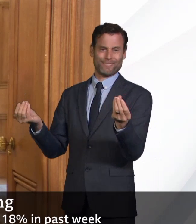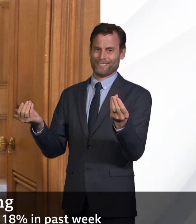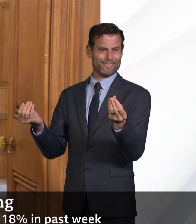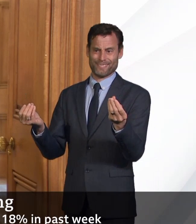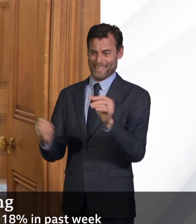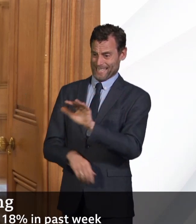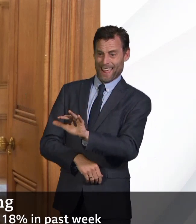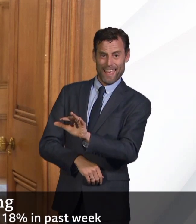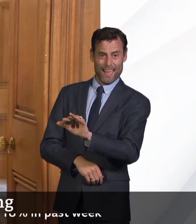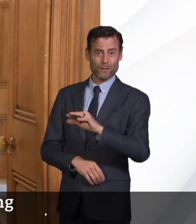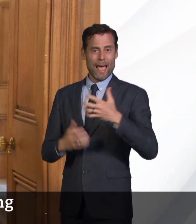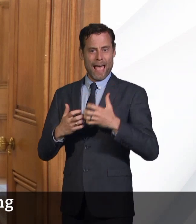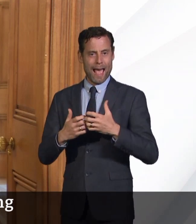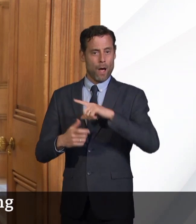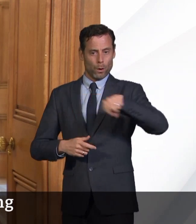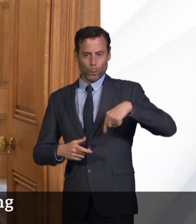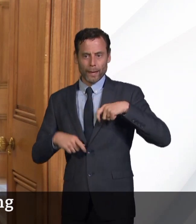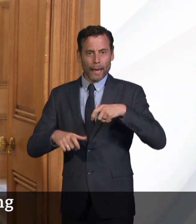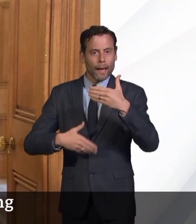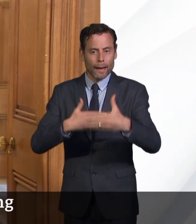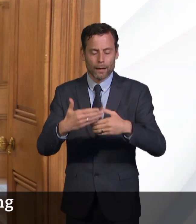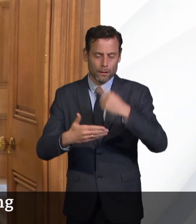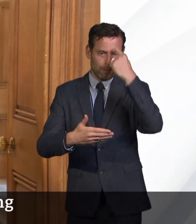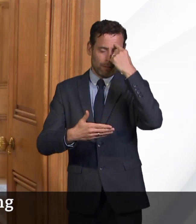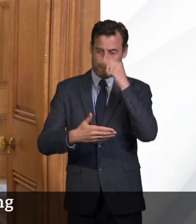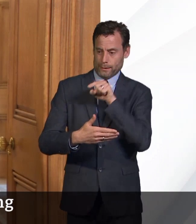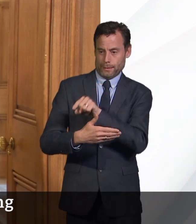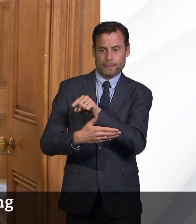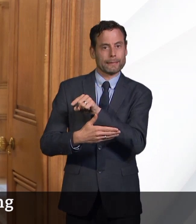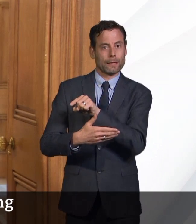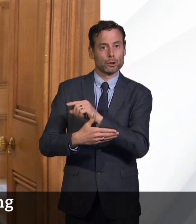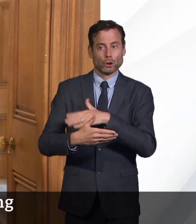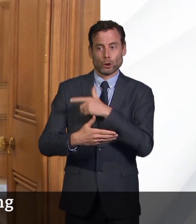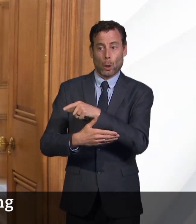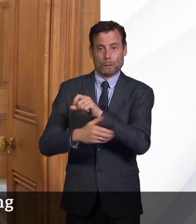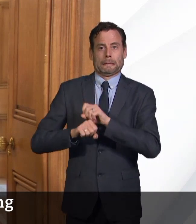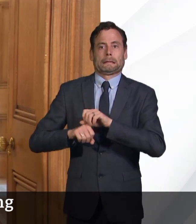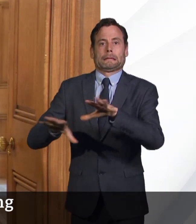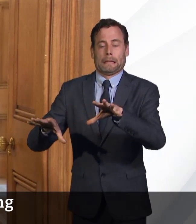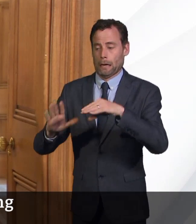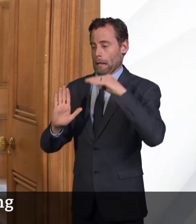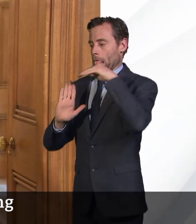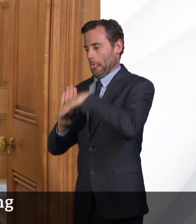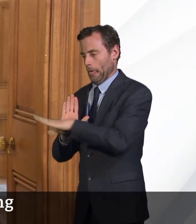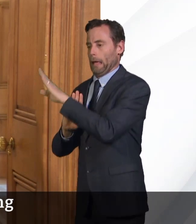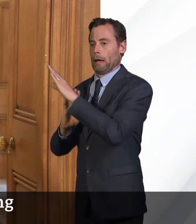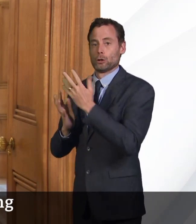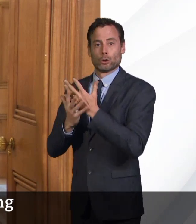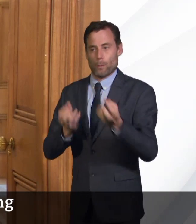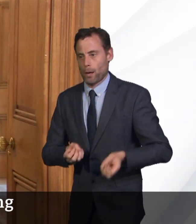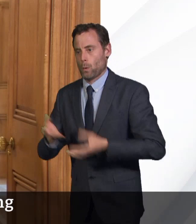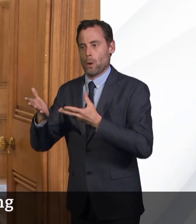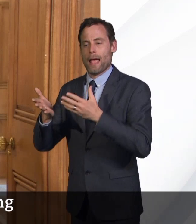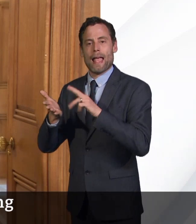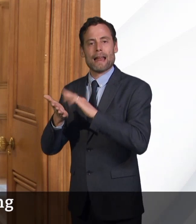therefore important to avoid that second peak that could overwhelm our NHS, that we exit and evolve these restrictions